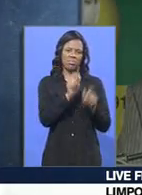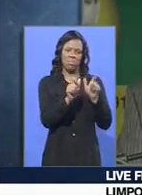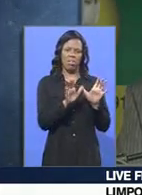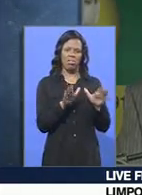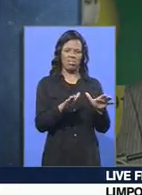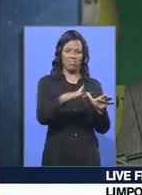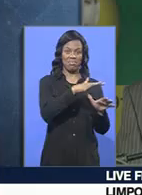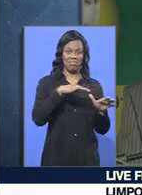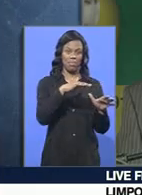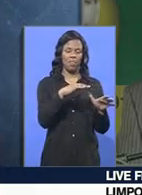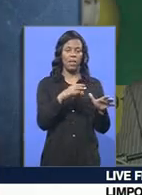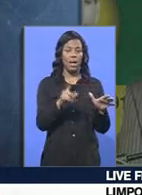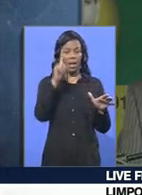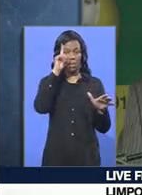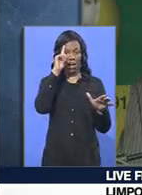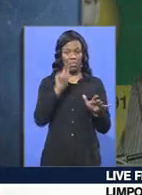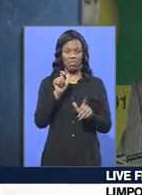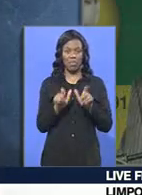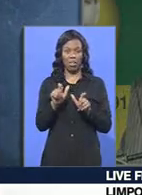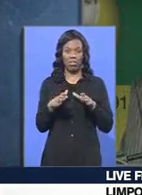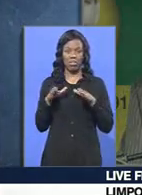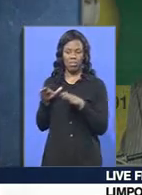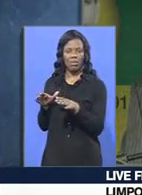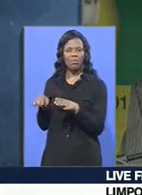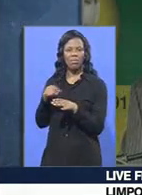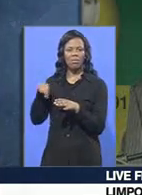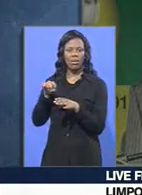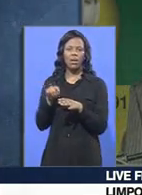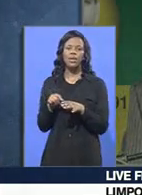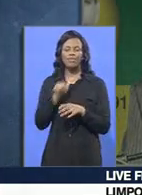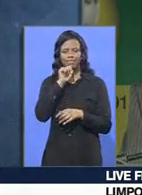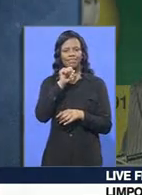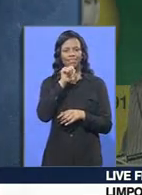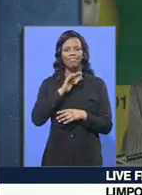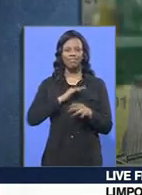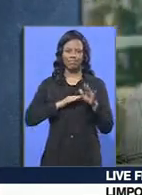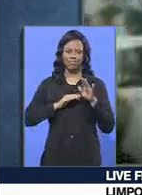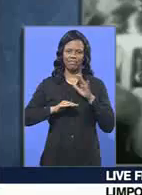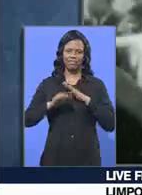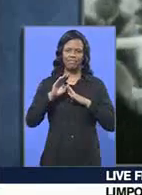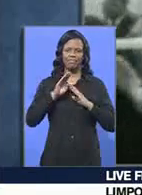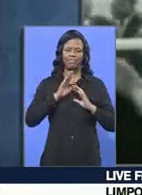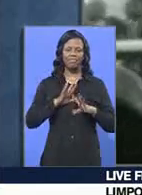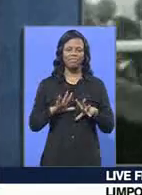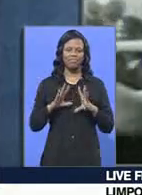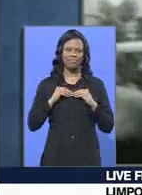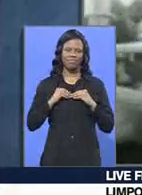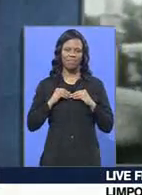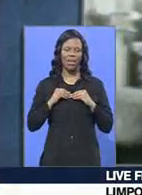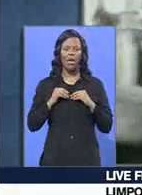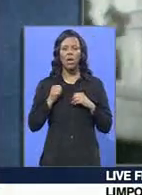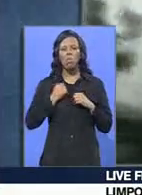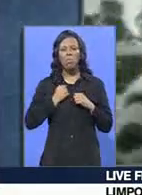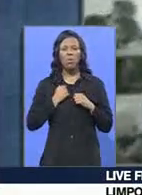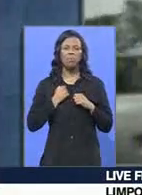and we blacks are expected to be content to nourish our